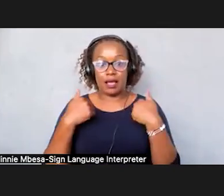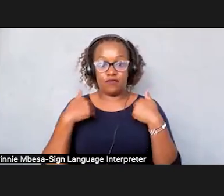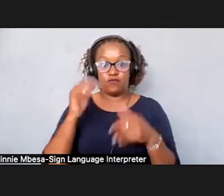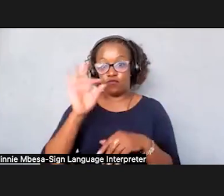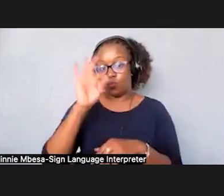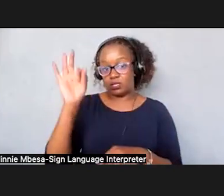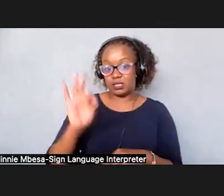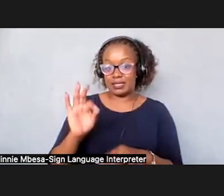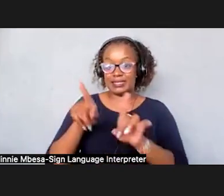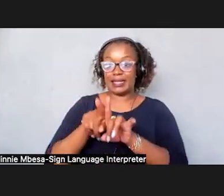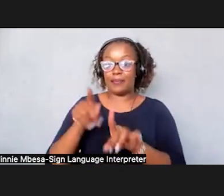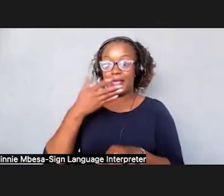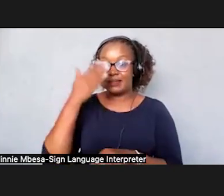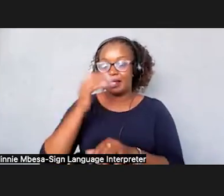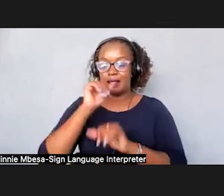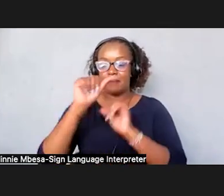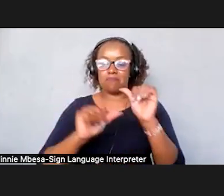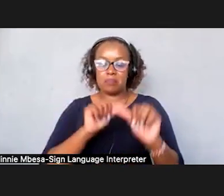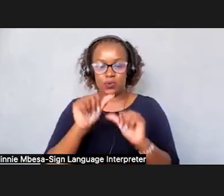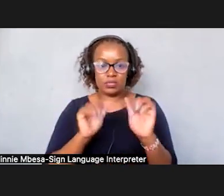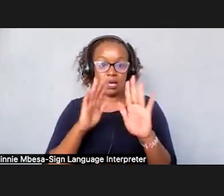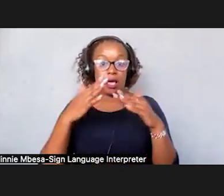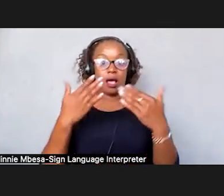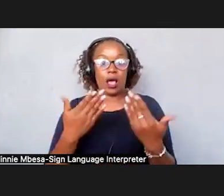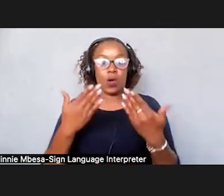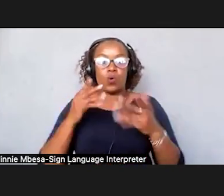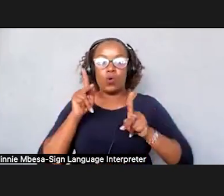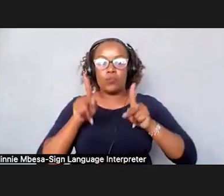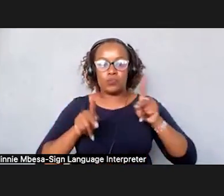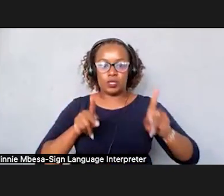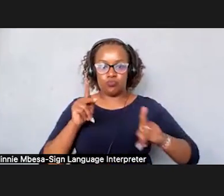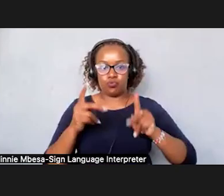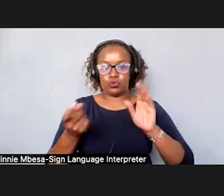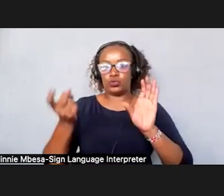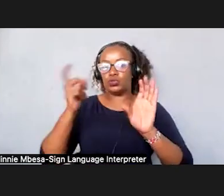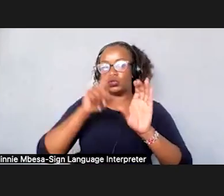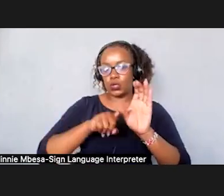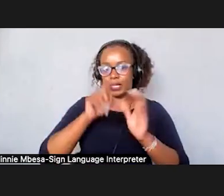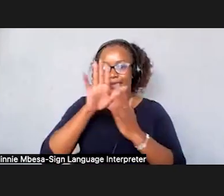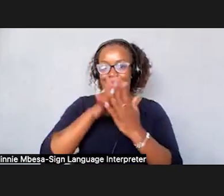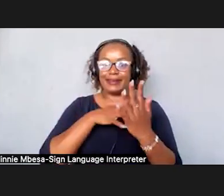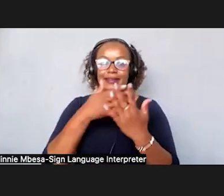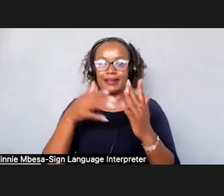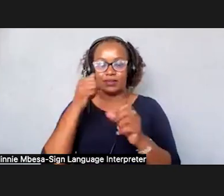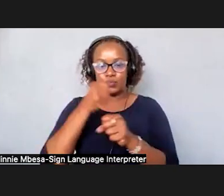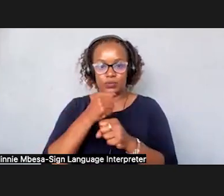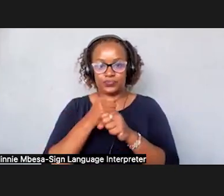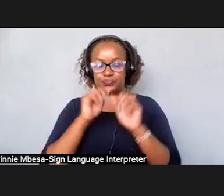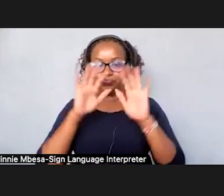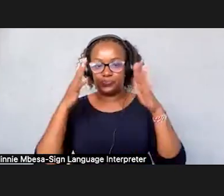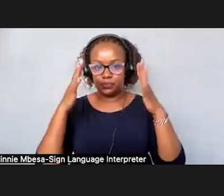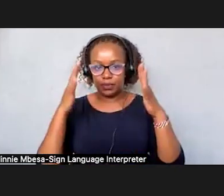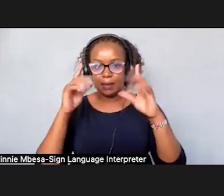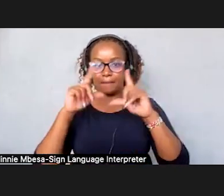revolve around how do people join network? How do you know you're a member of the network? And of course, there's congratulatory messages there. And